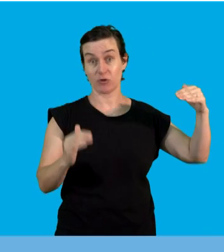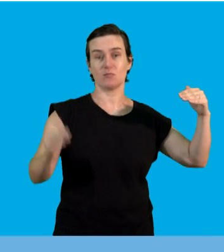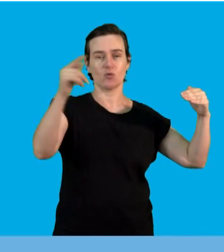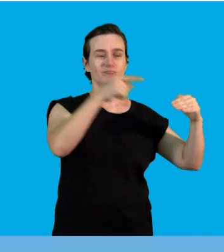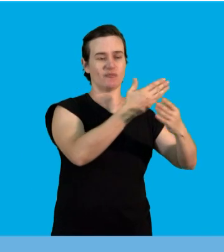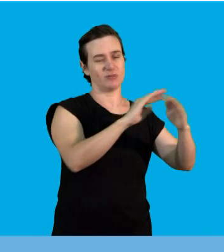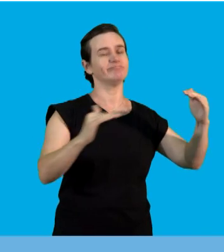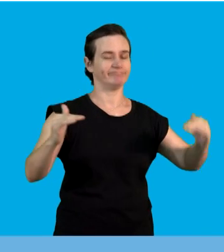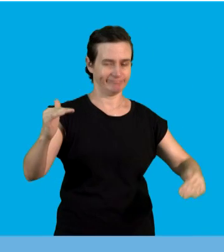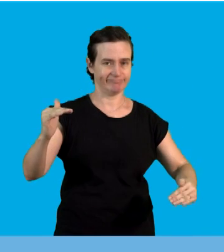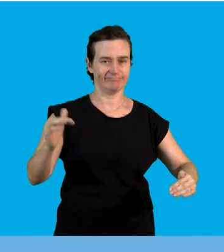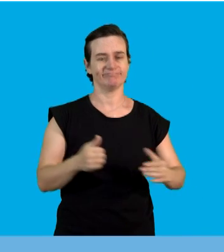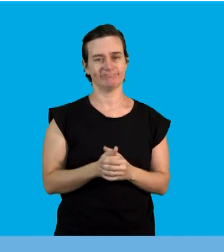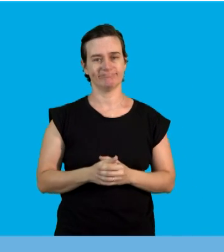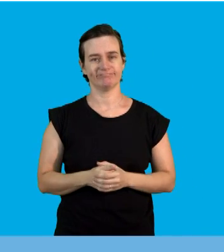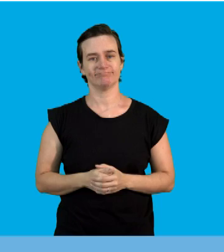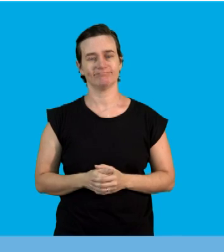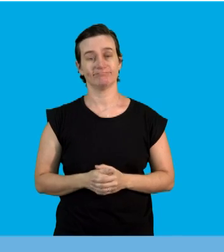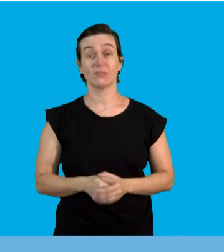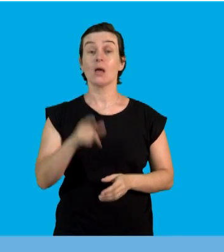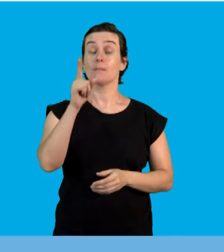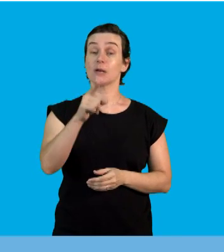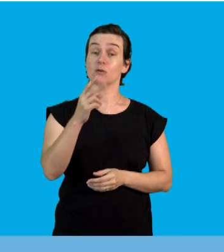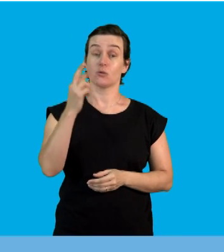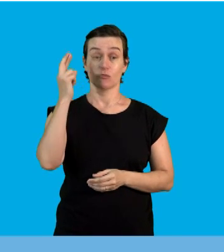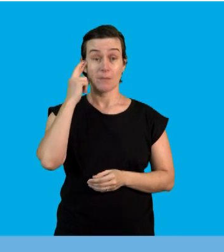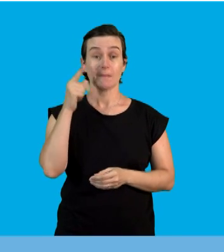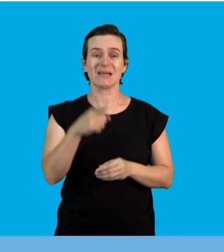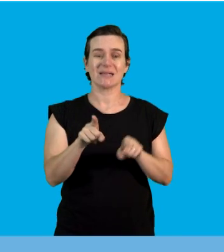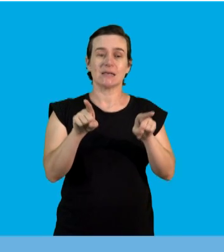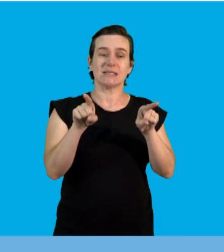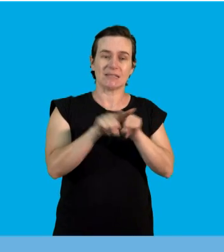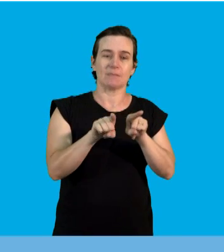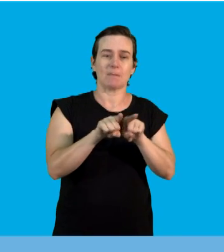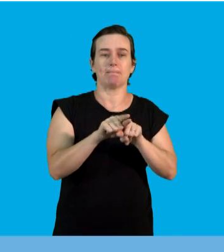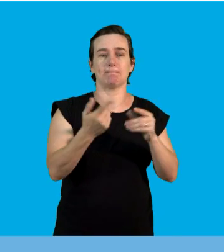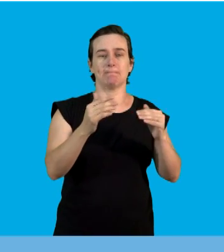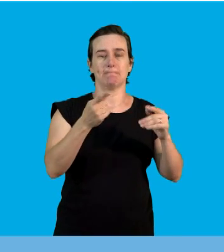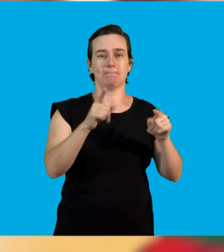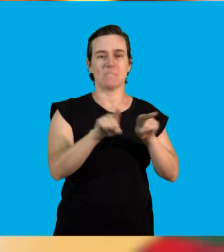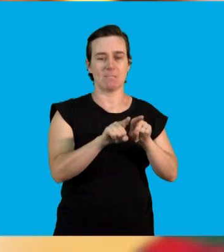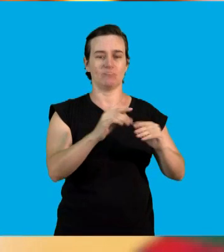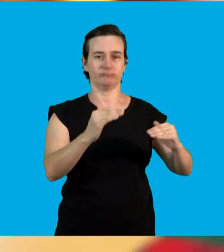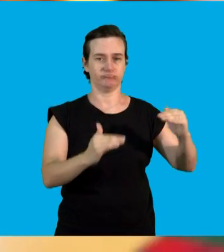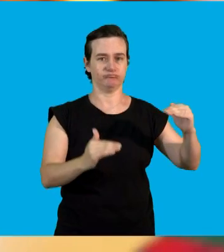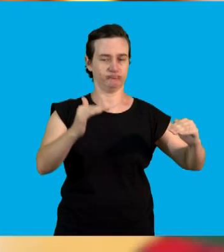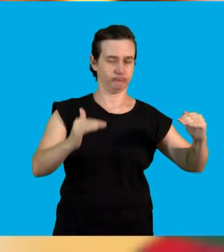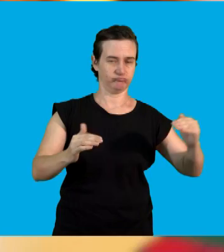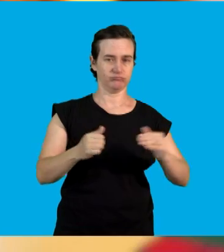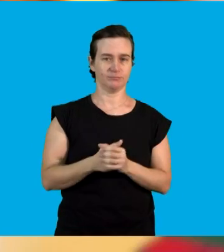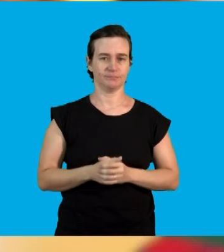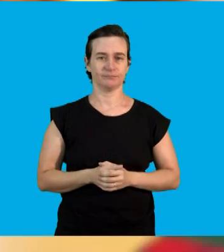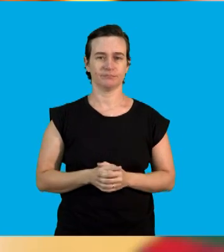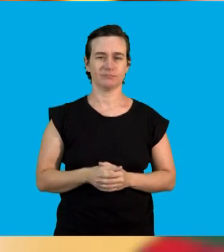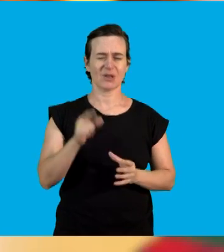be increasing or decreasing, in this case, in the same ratio. So now, all of these relationships